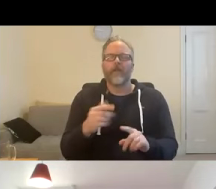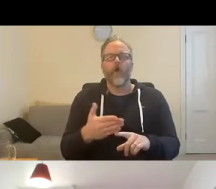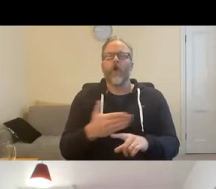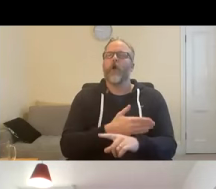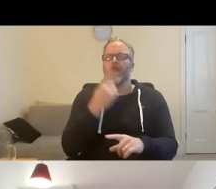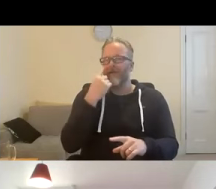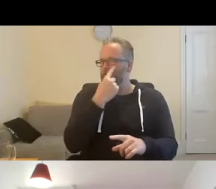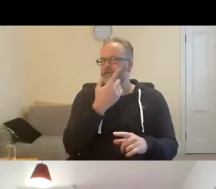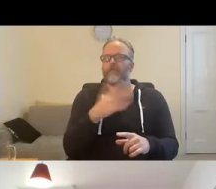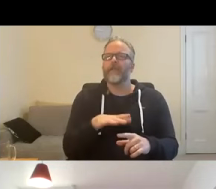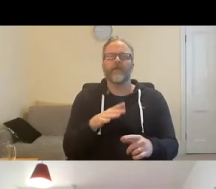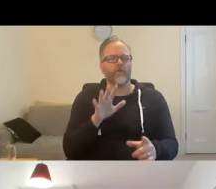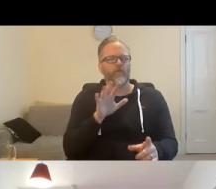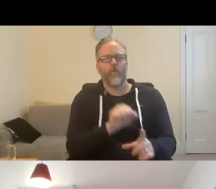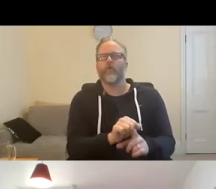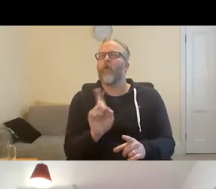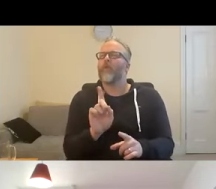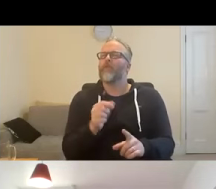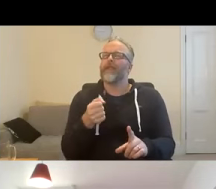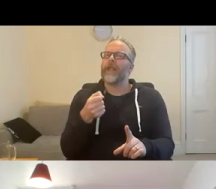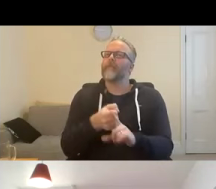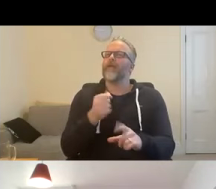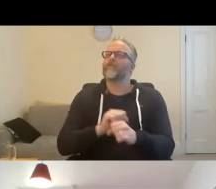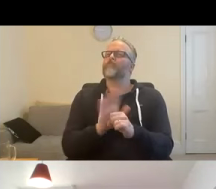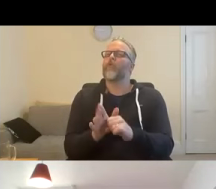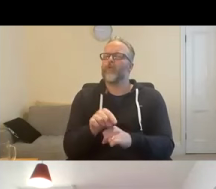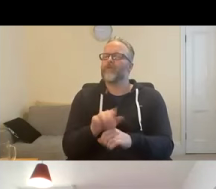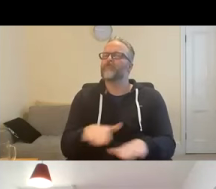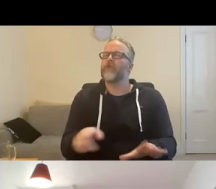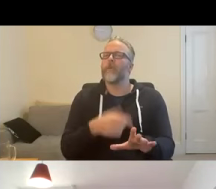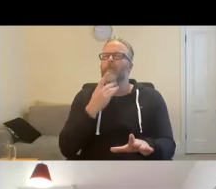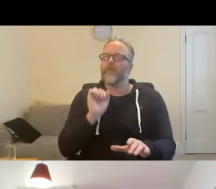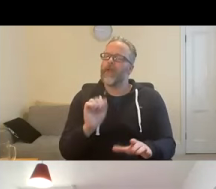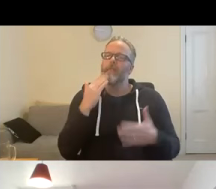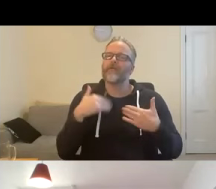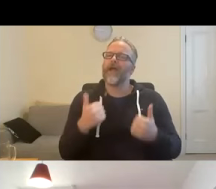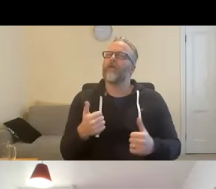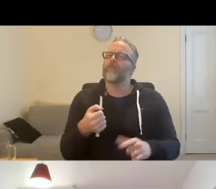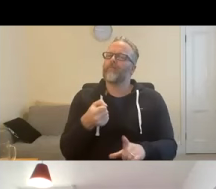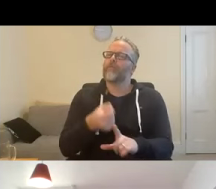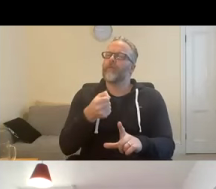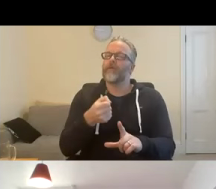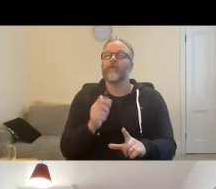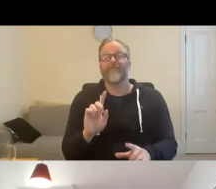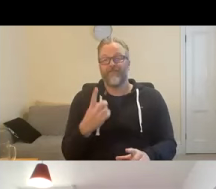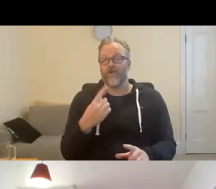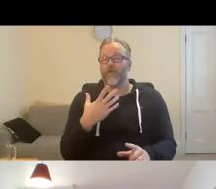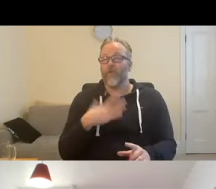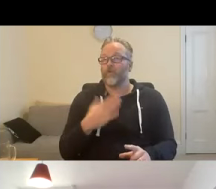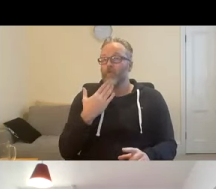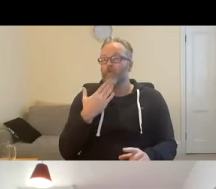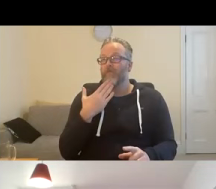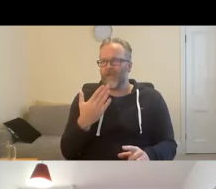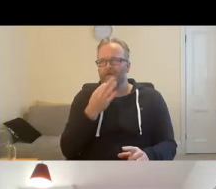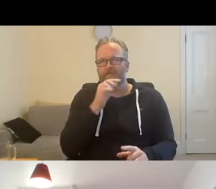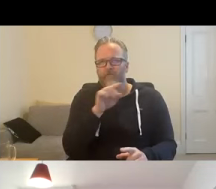that we saw around the impact of coronavirus on children and young people's mental health. So firstly, I just want to thank a few